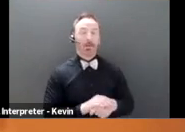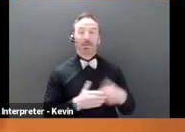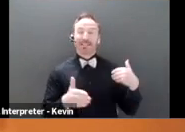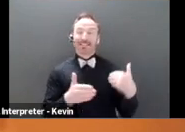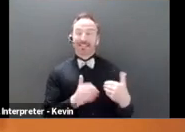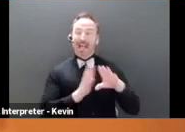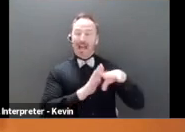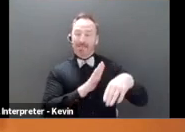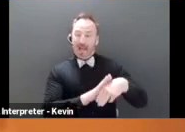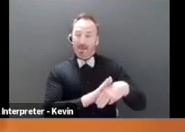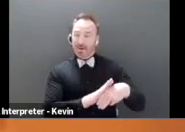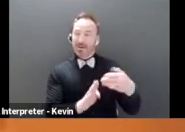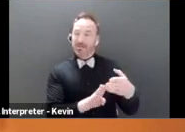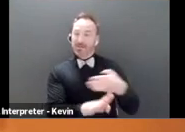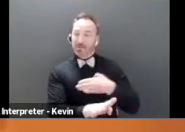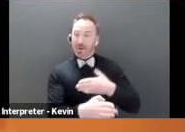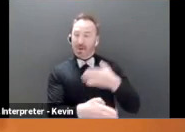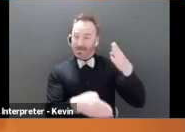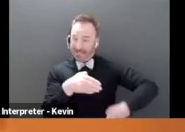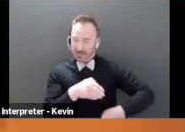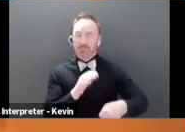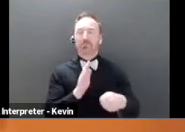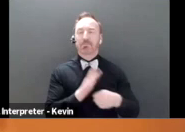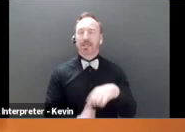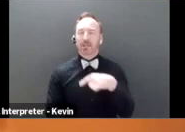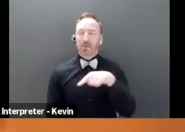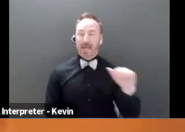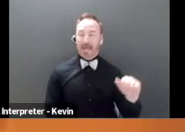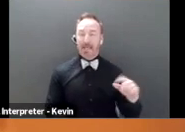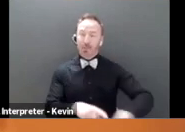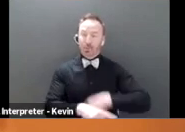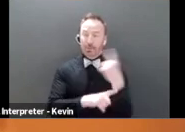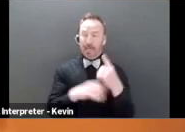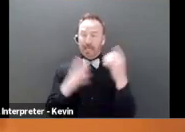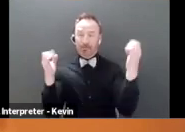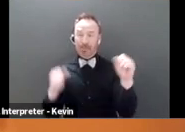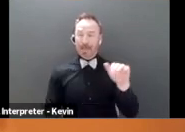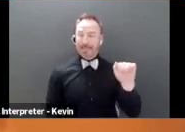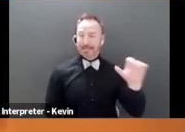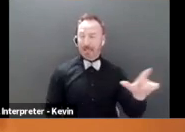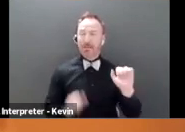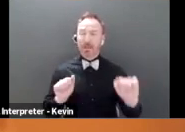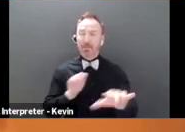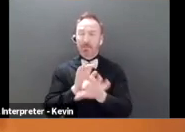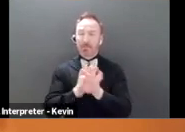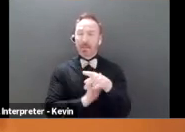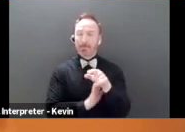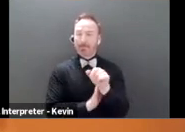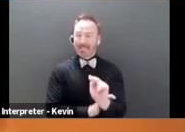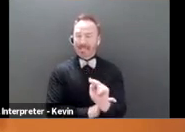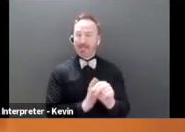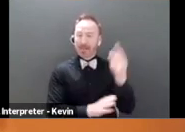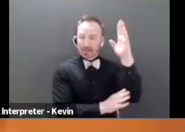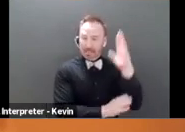time. To experience today's presentation in American Sign Language, please pin or spotlight the presenter, Amir, and both